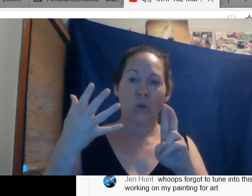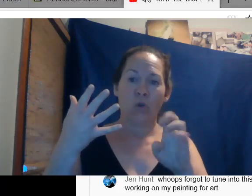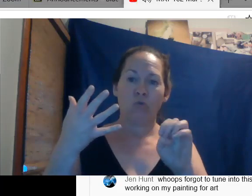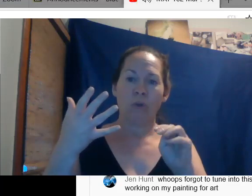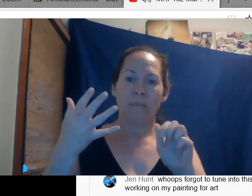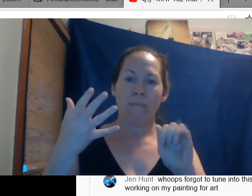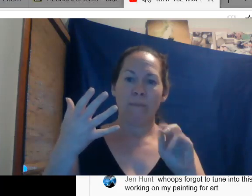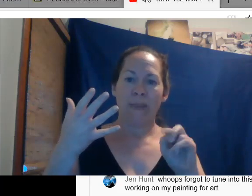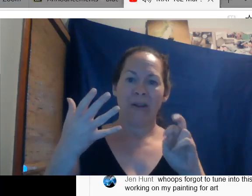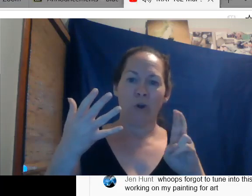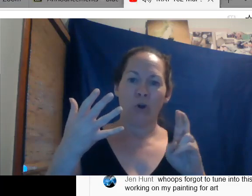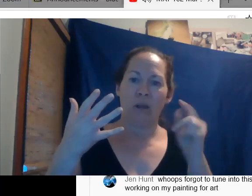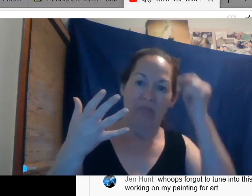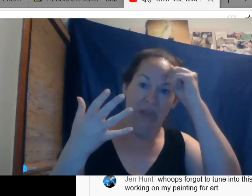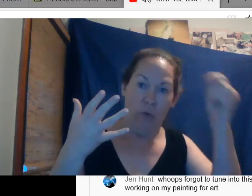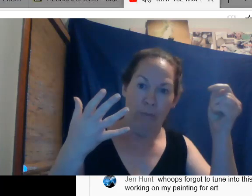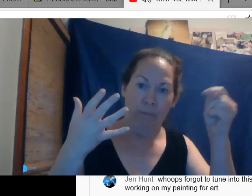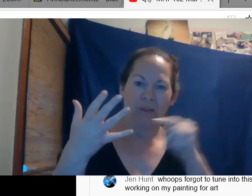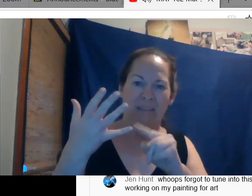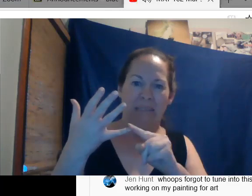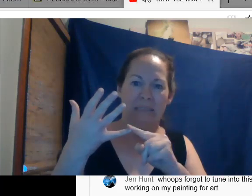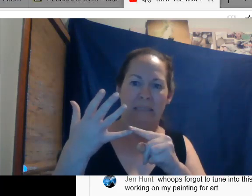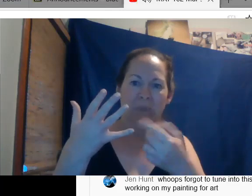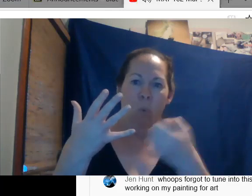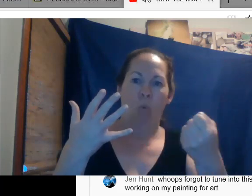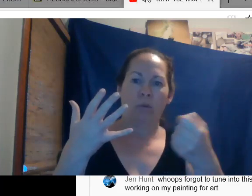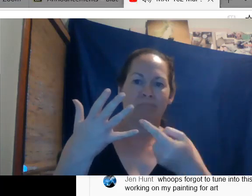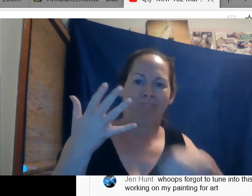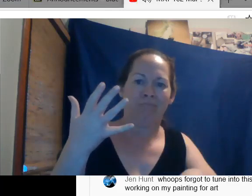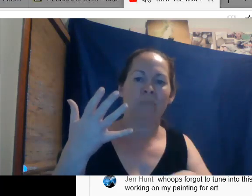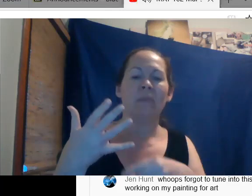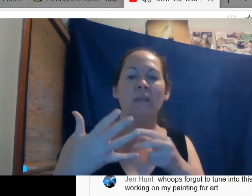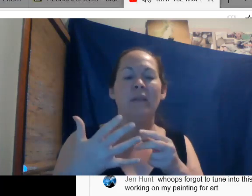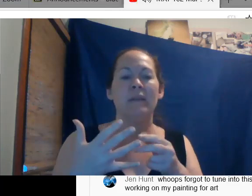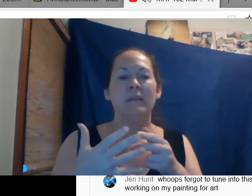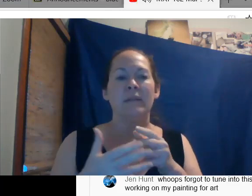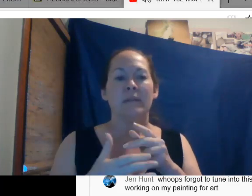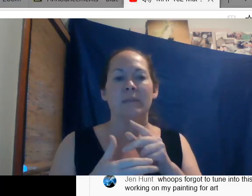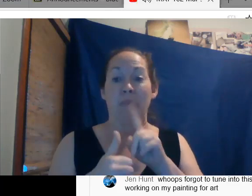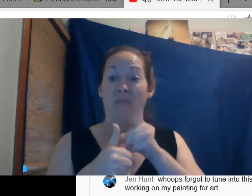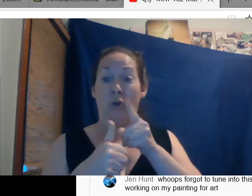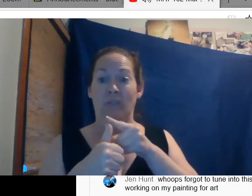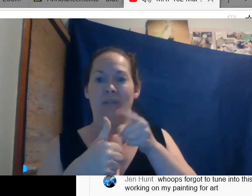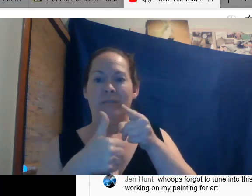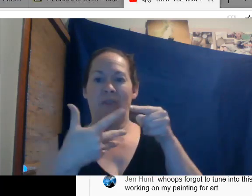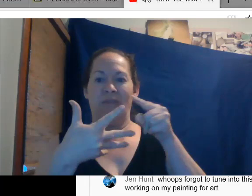our finding rational roots, and it's the key. But first, we're going to learn to divide